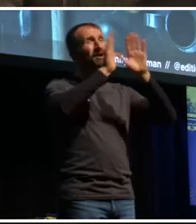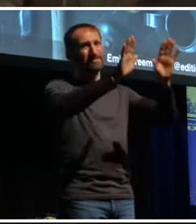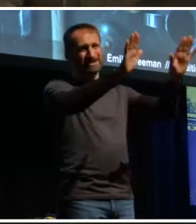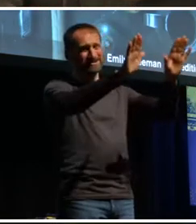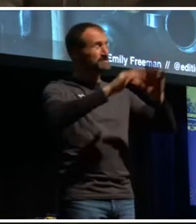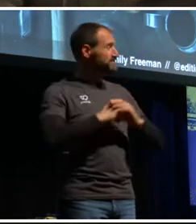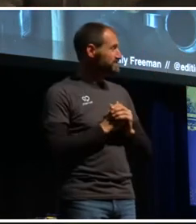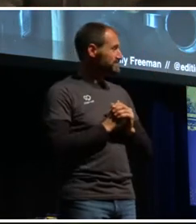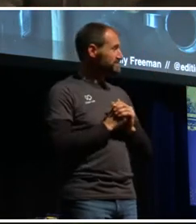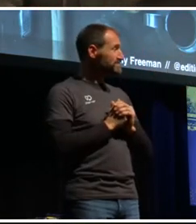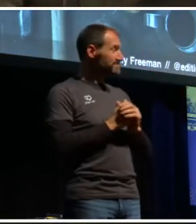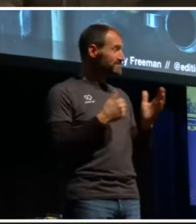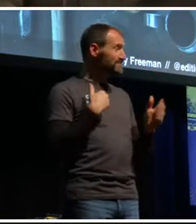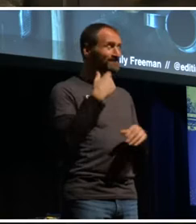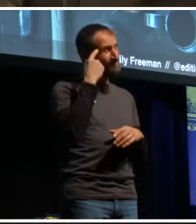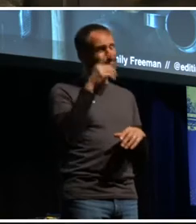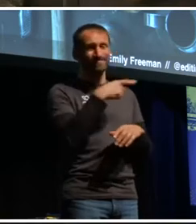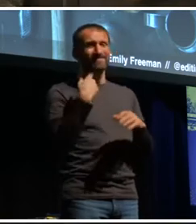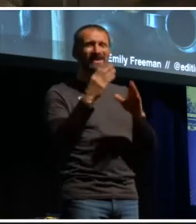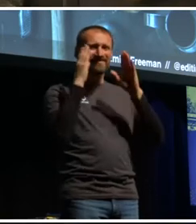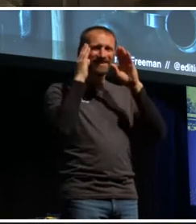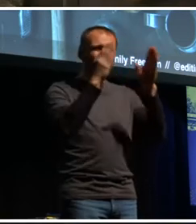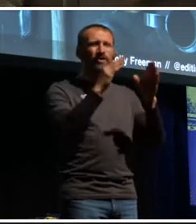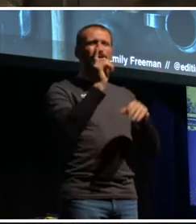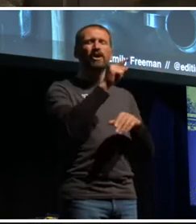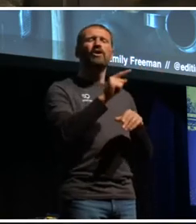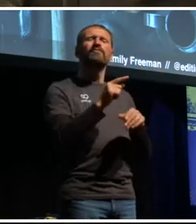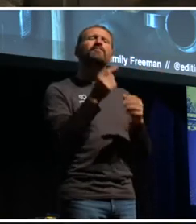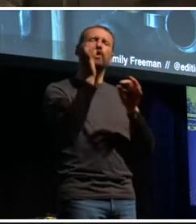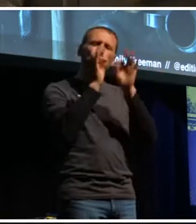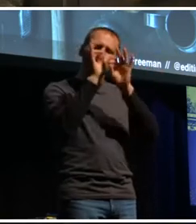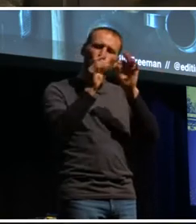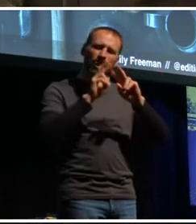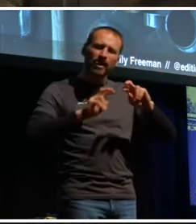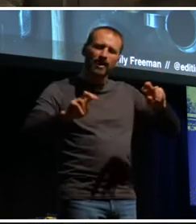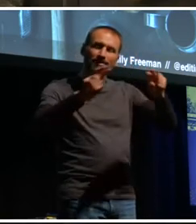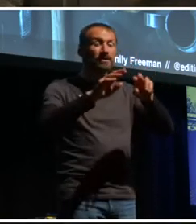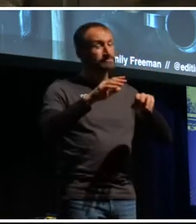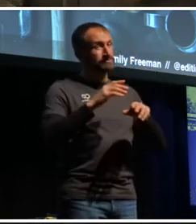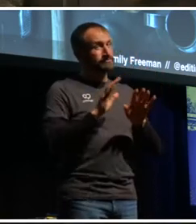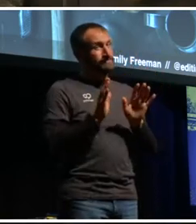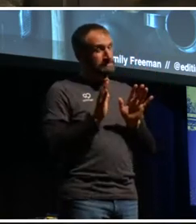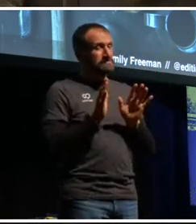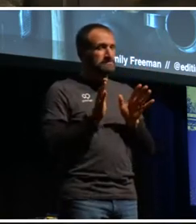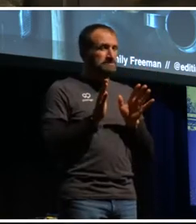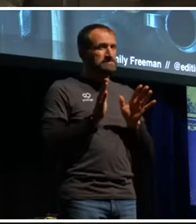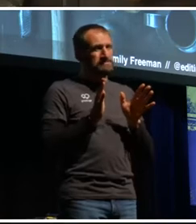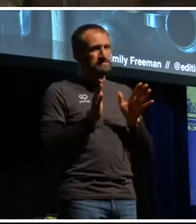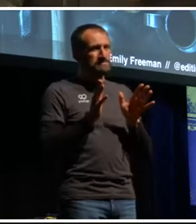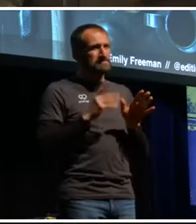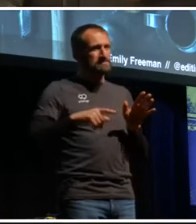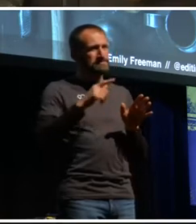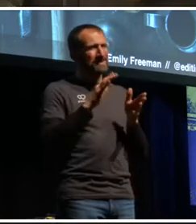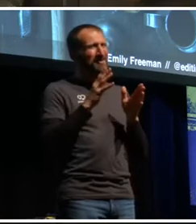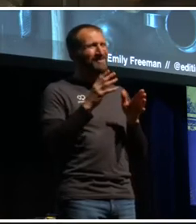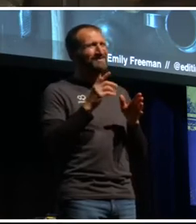I don't think our reliance on Googling things is necessarily a bad thing. I think rote memorization is sometimes thought of as too good of a